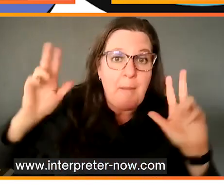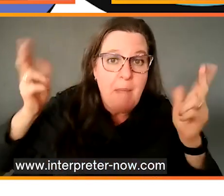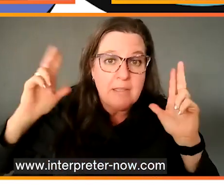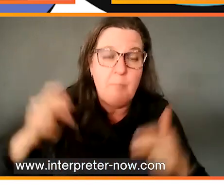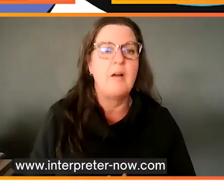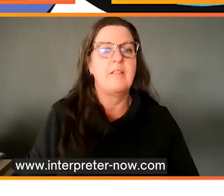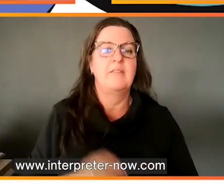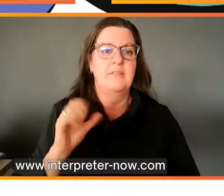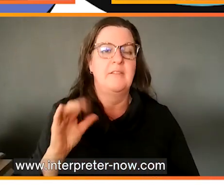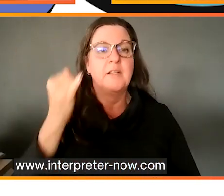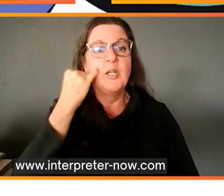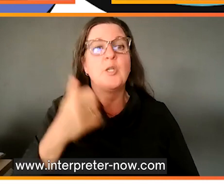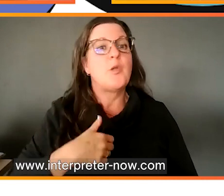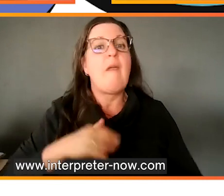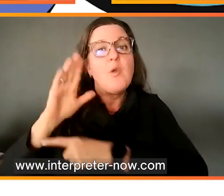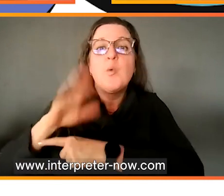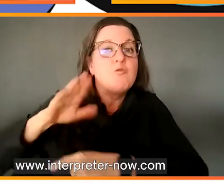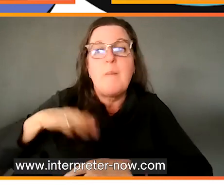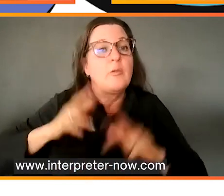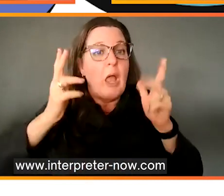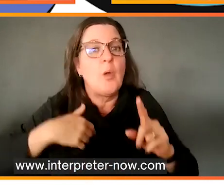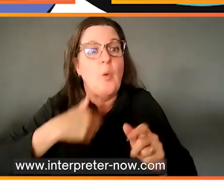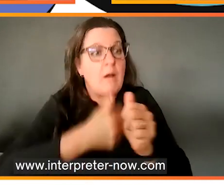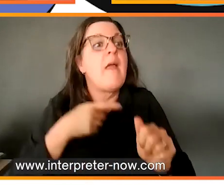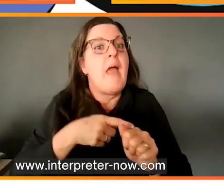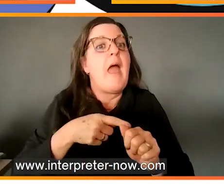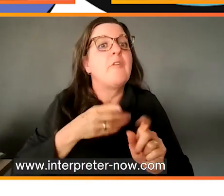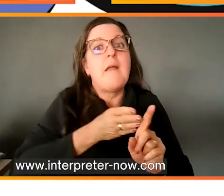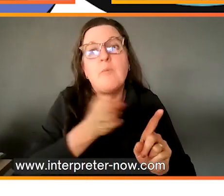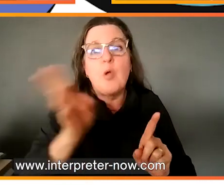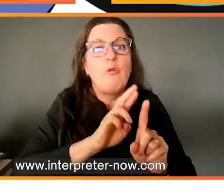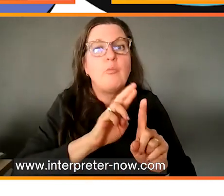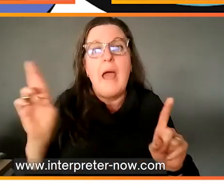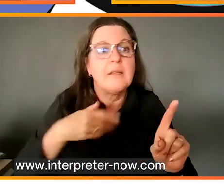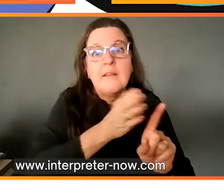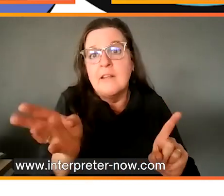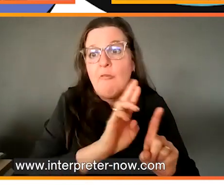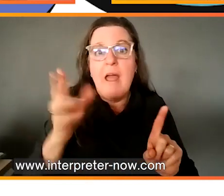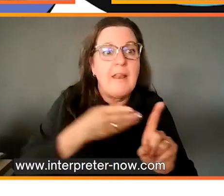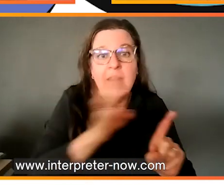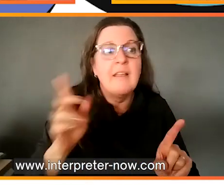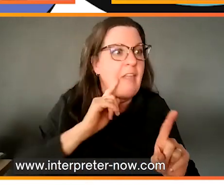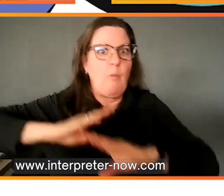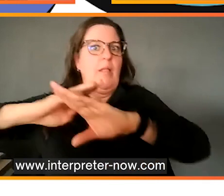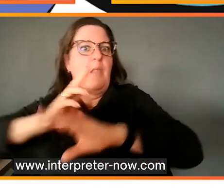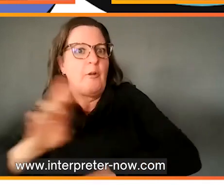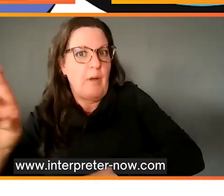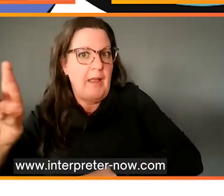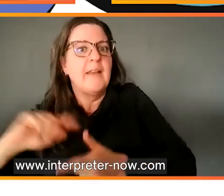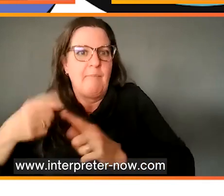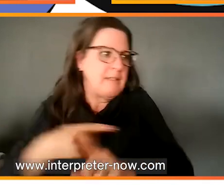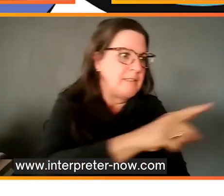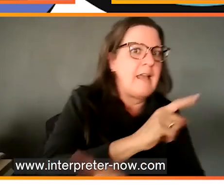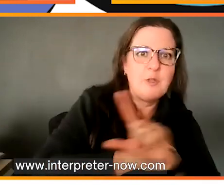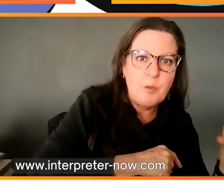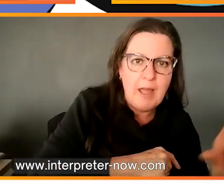if you go down the court and every time you're going to go to the right, they're going to shut down the right. You got to try to go to the left. You got to try a spin move. You got to